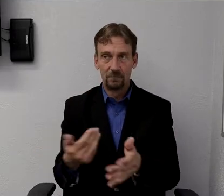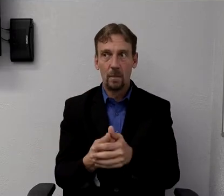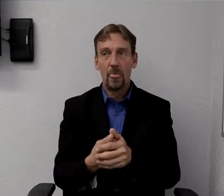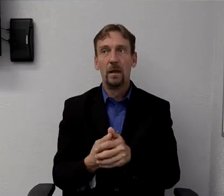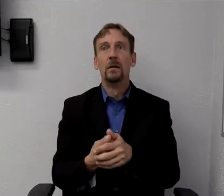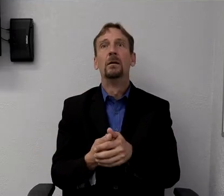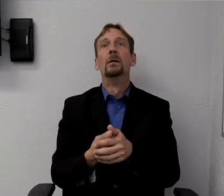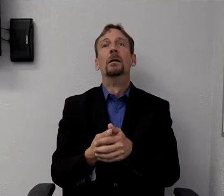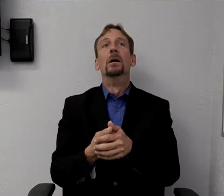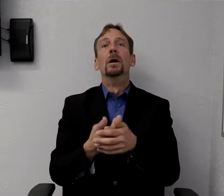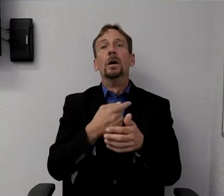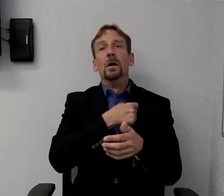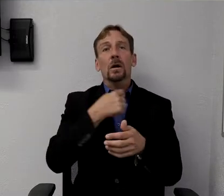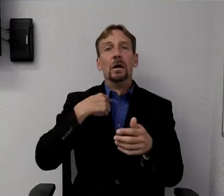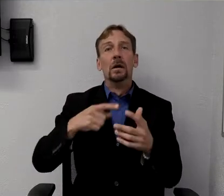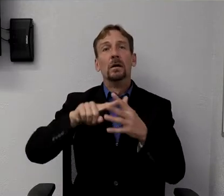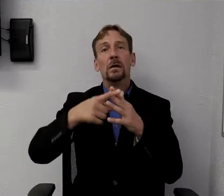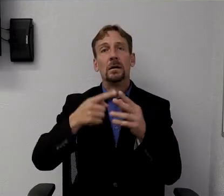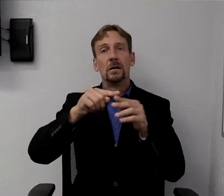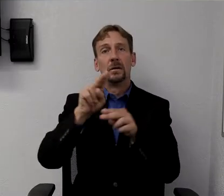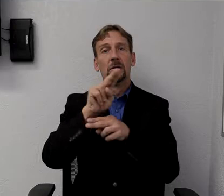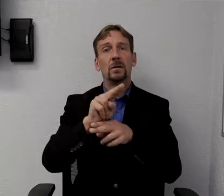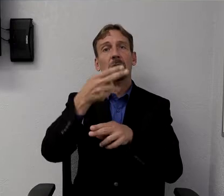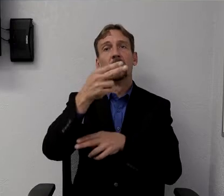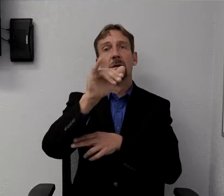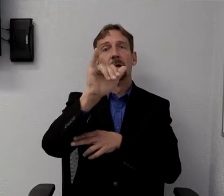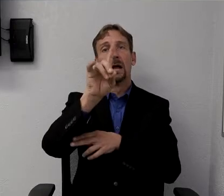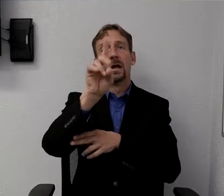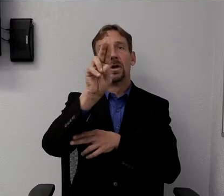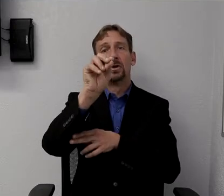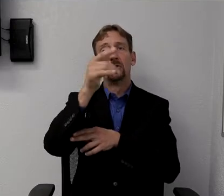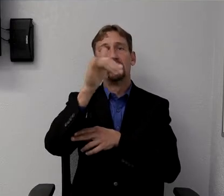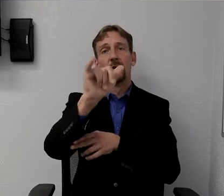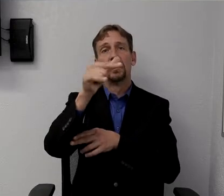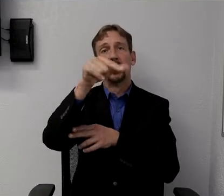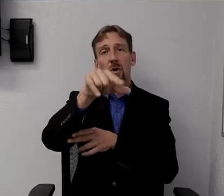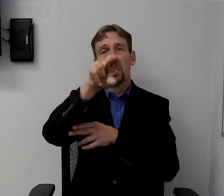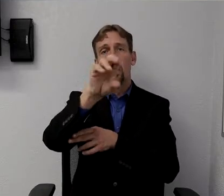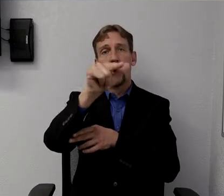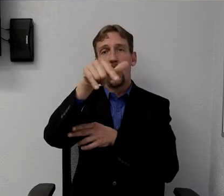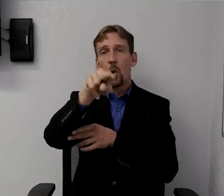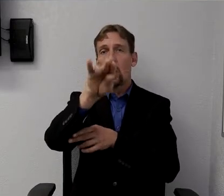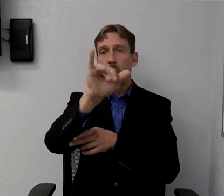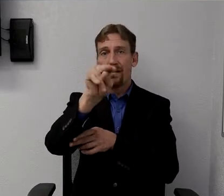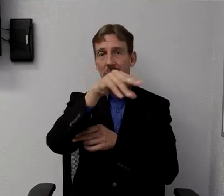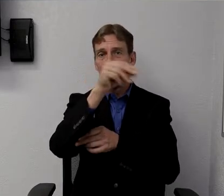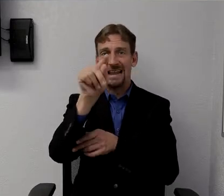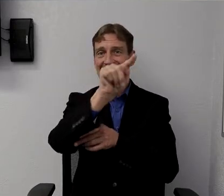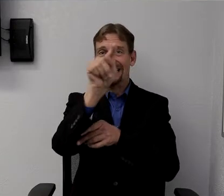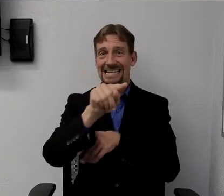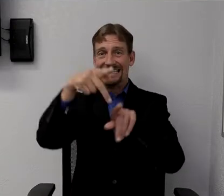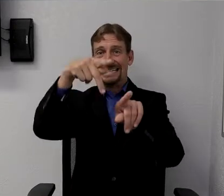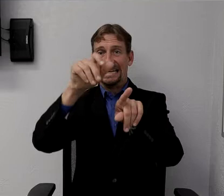began using a combination of hydroxychloroquine and azithromycin.